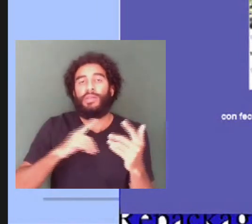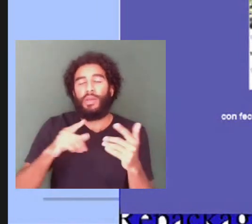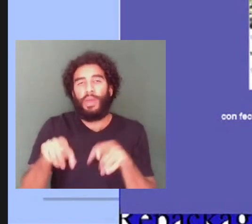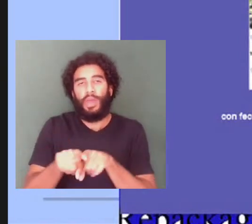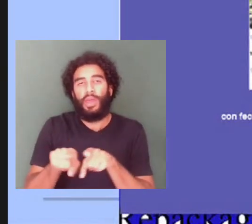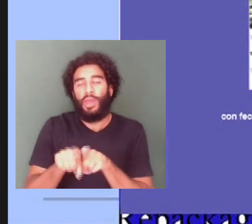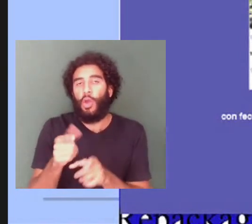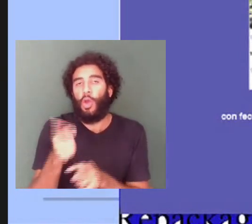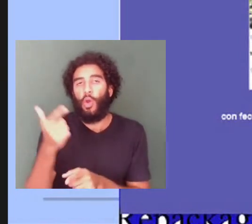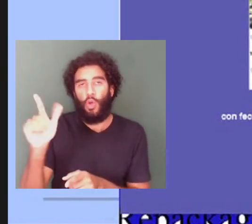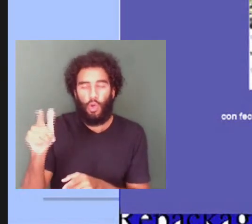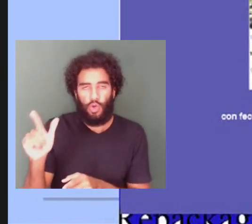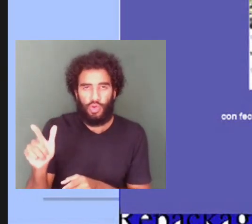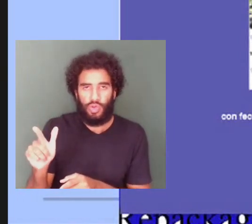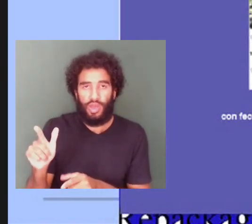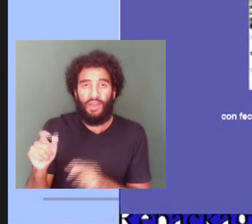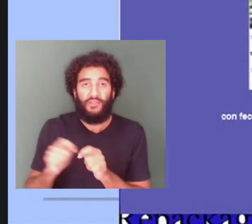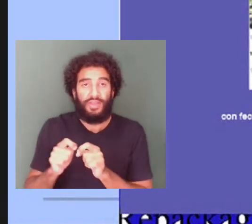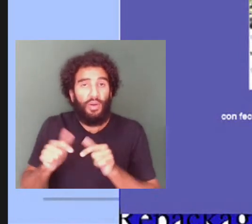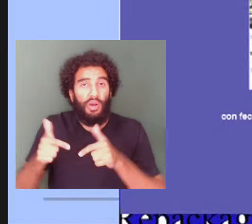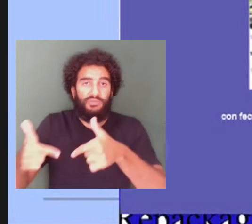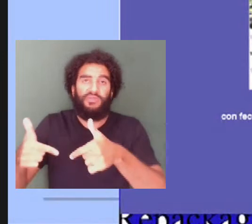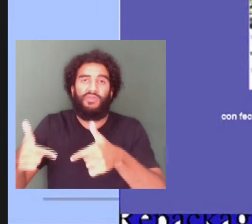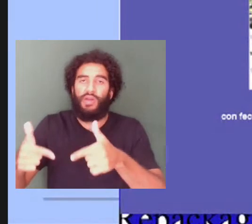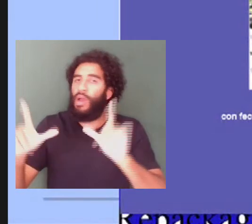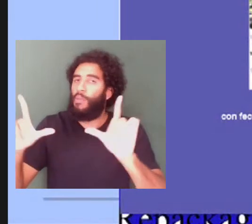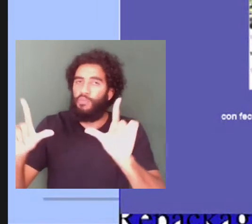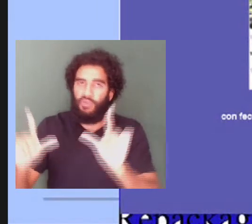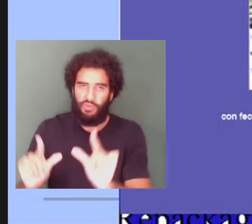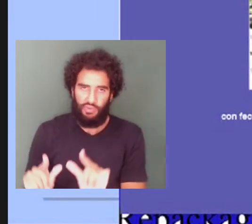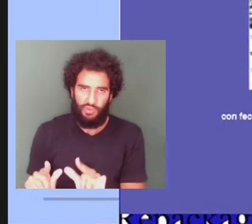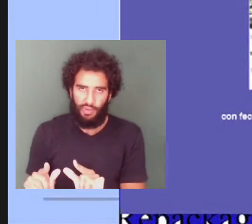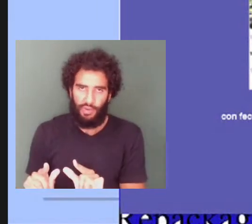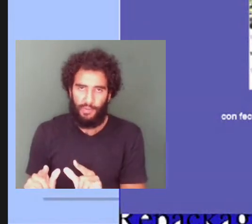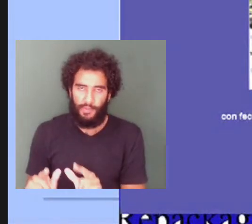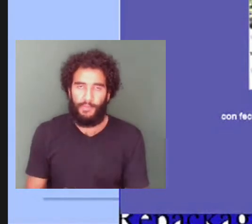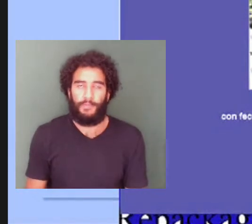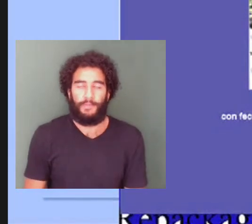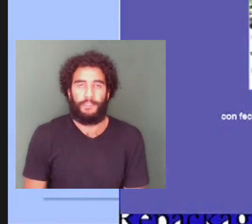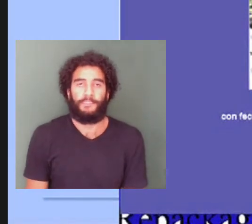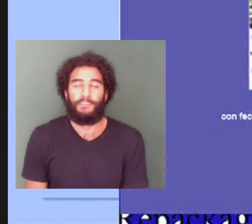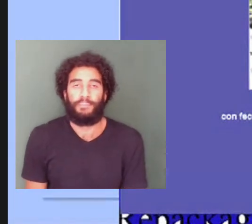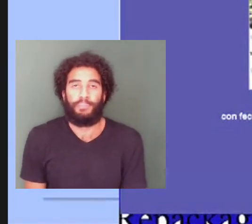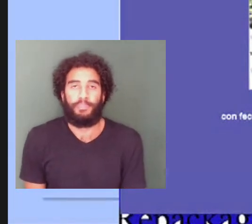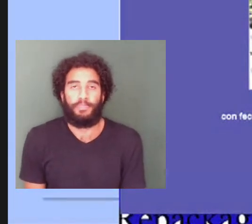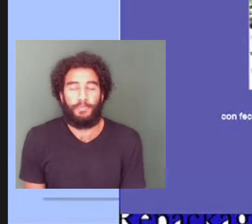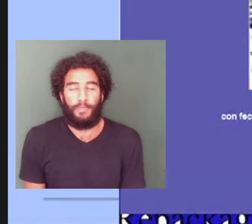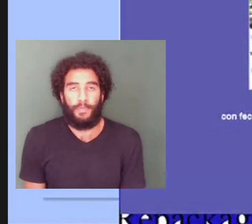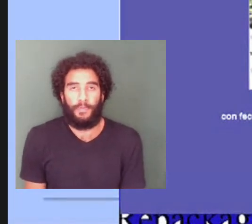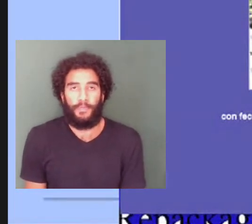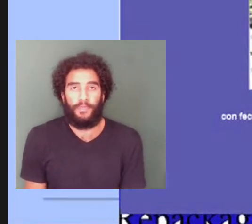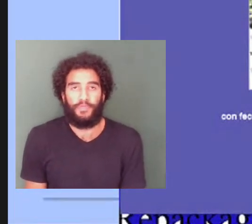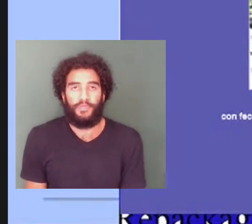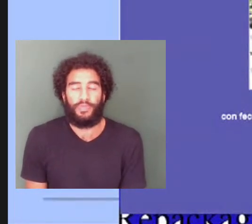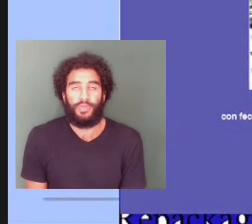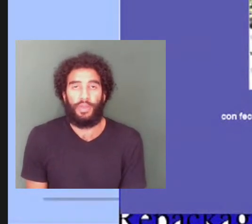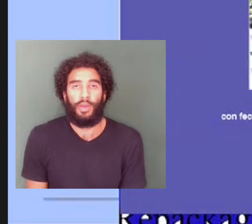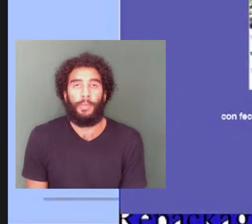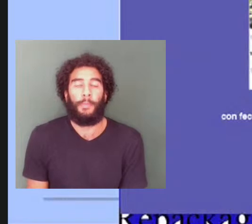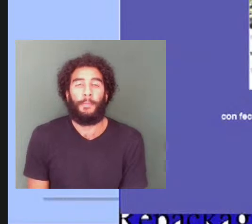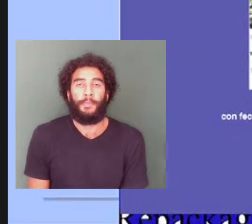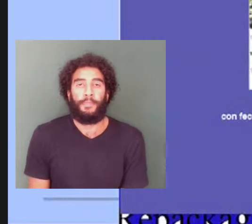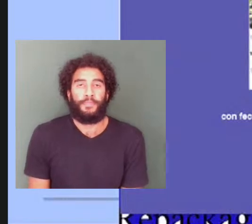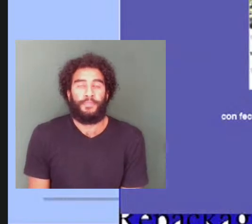Cross, and they donated directly in a bulk way, massive